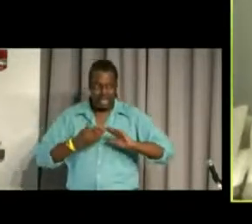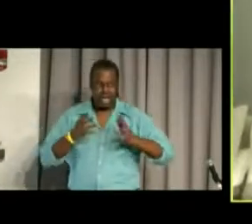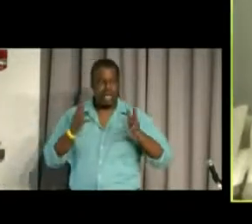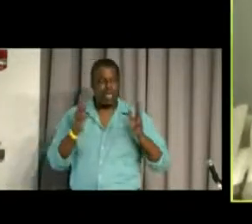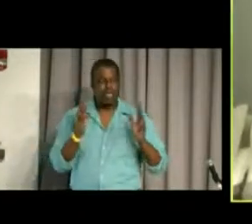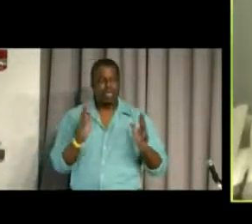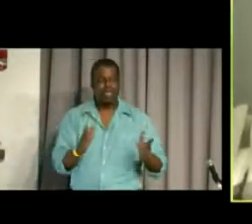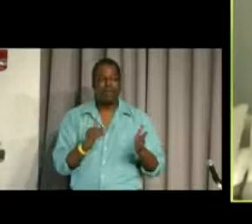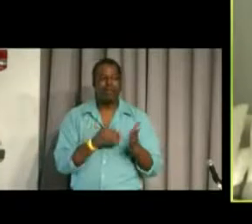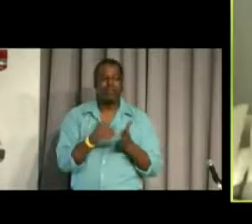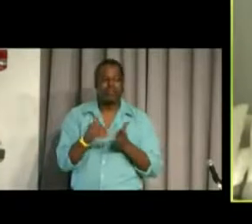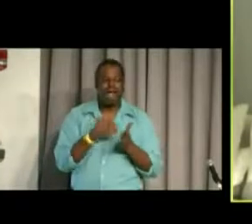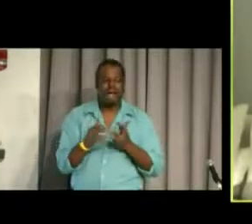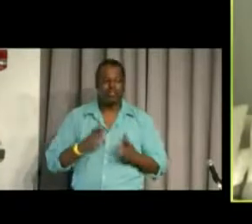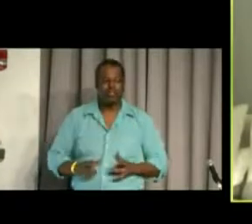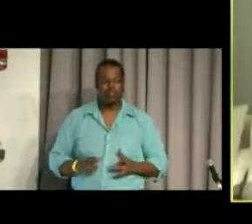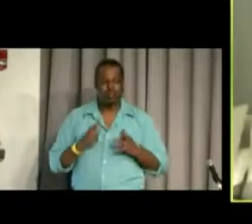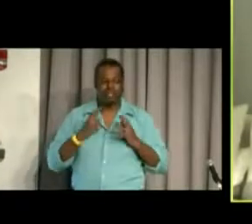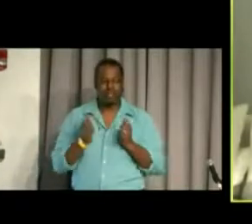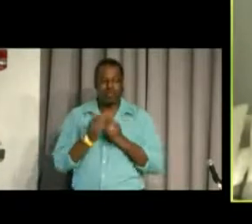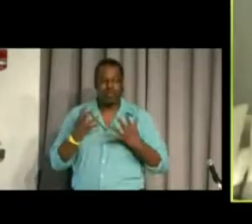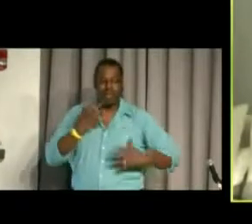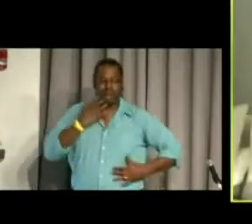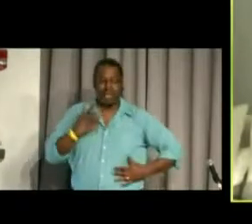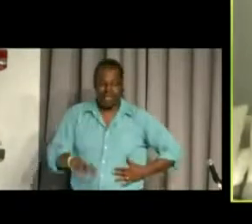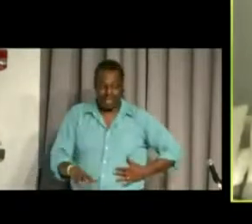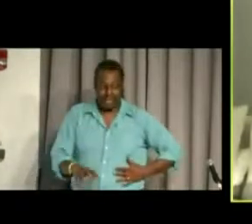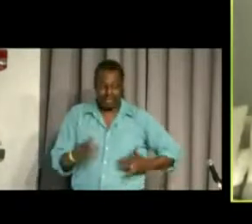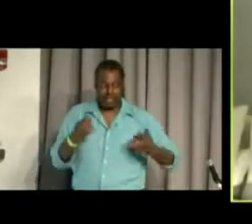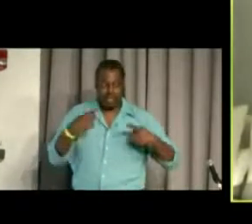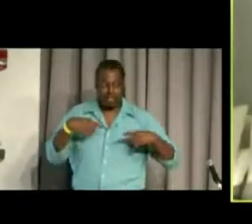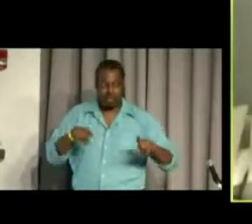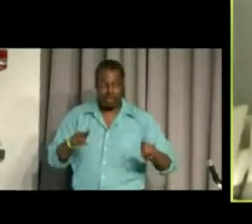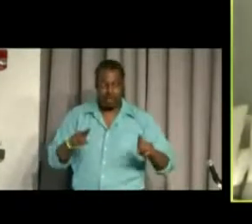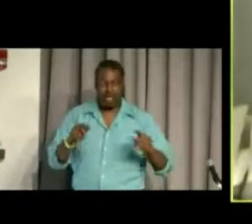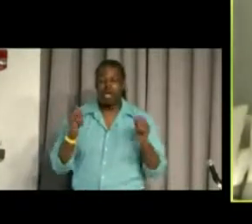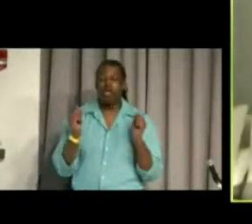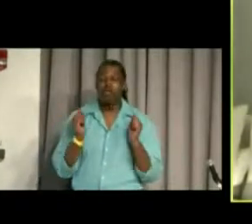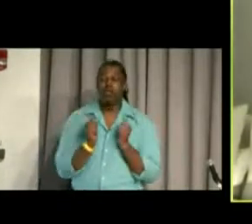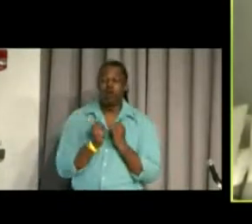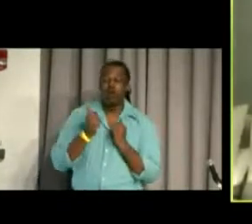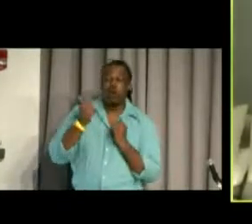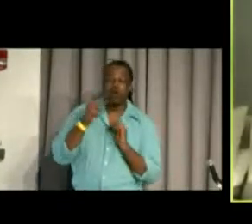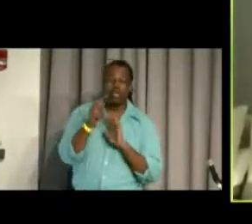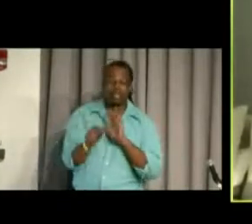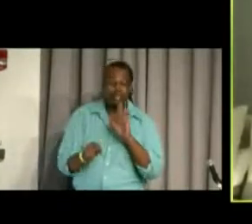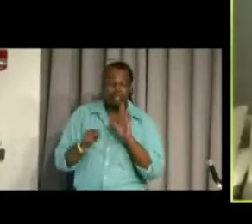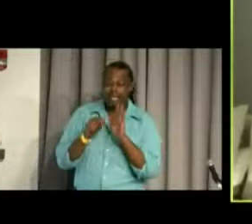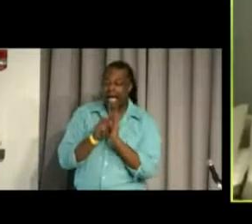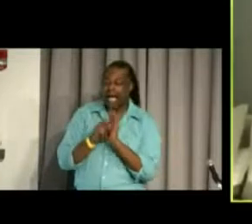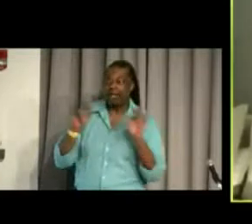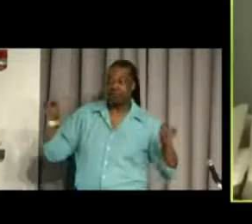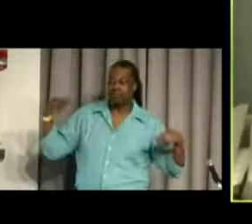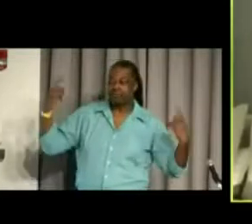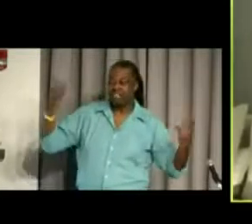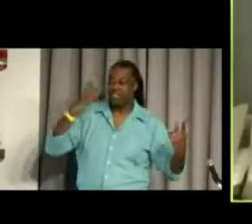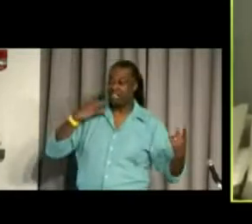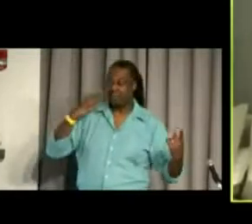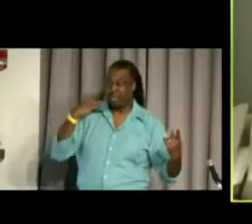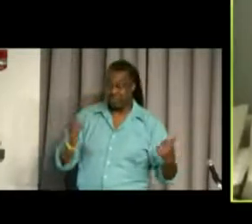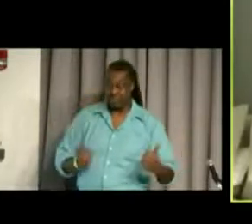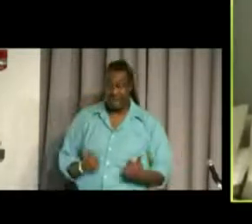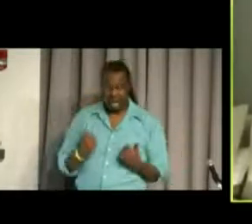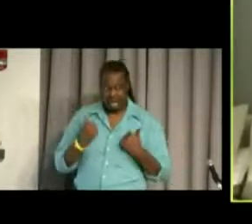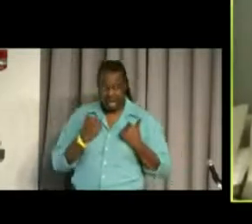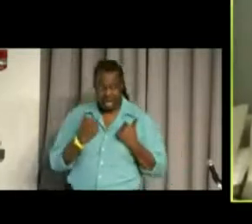leaving thousands of residents without heat during the coldest time we have ever experienced in our lives.